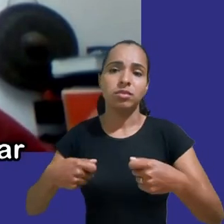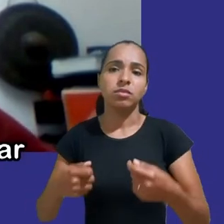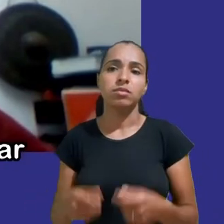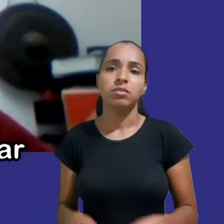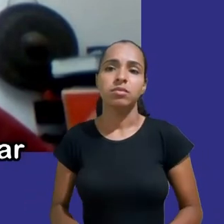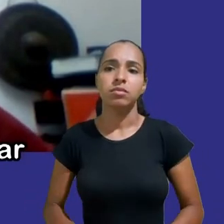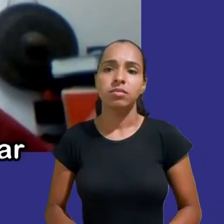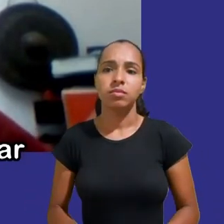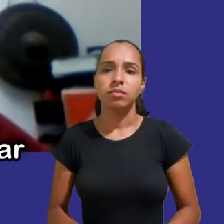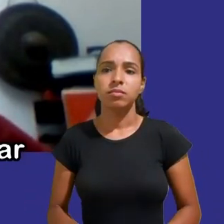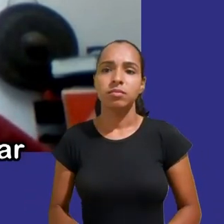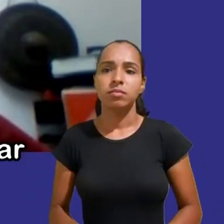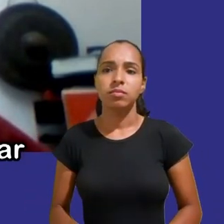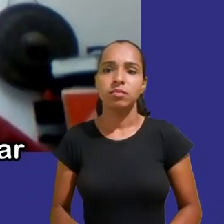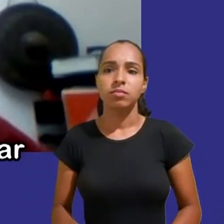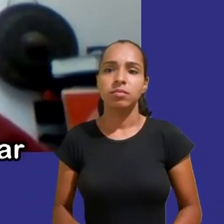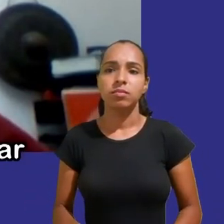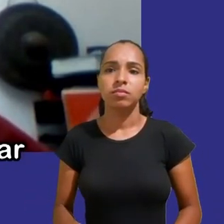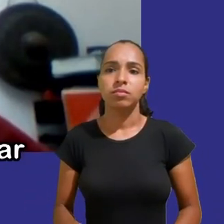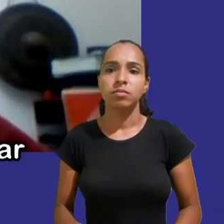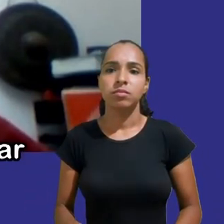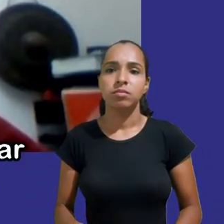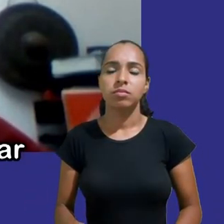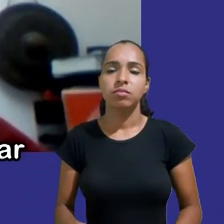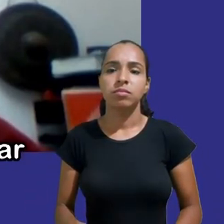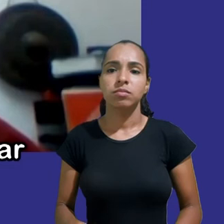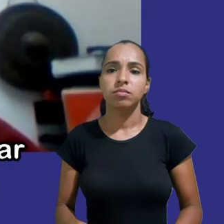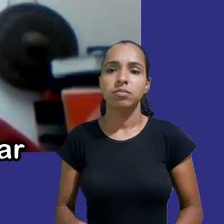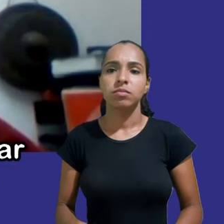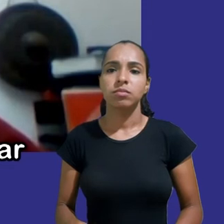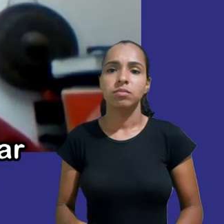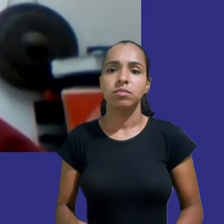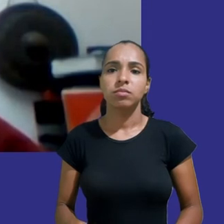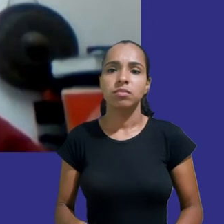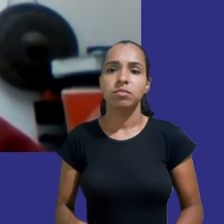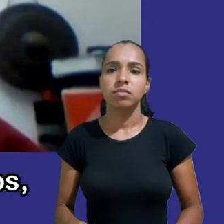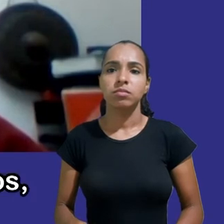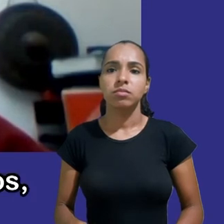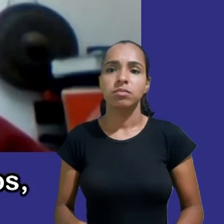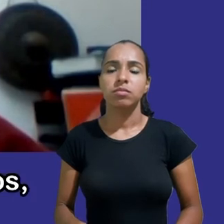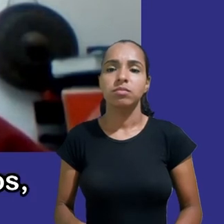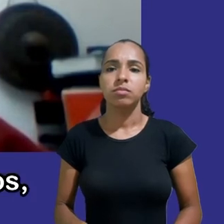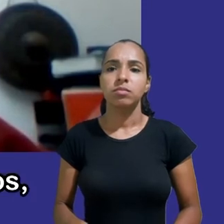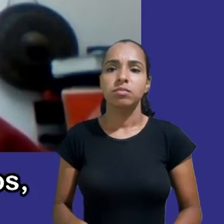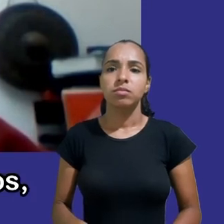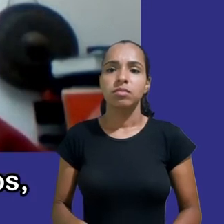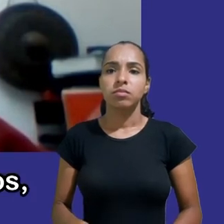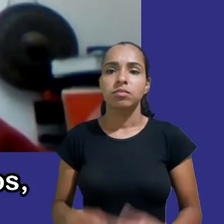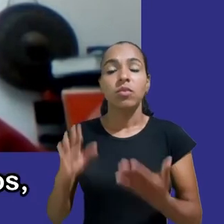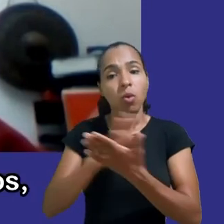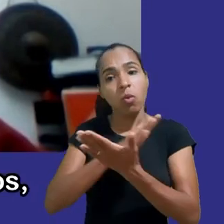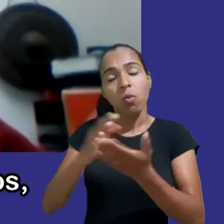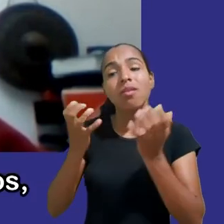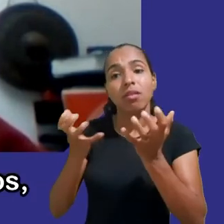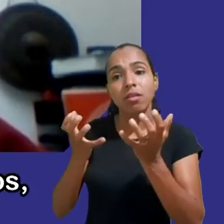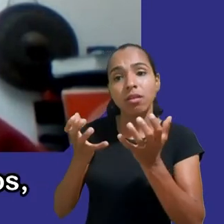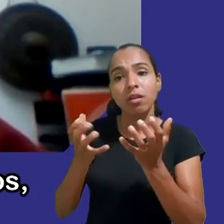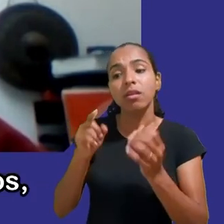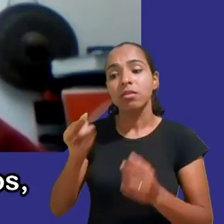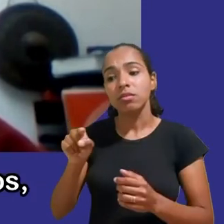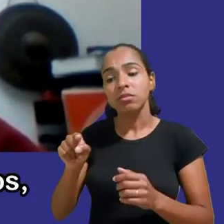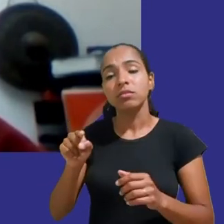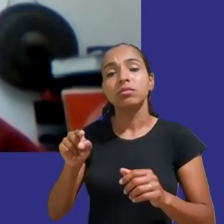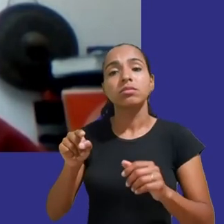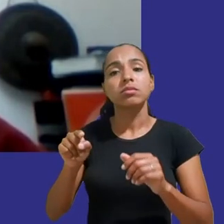for those who do wish to engage in this system of personalization and tracking we potentially should allow adults to opt